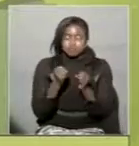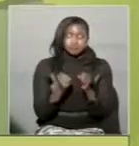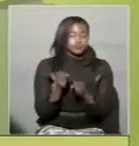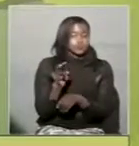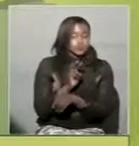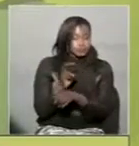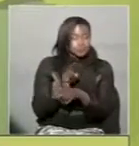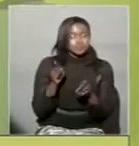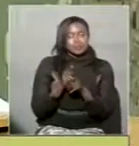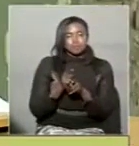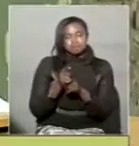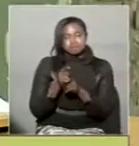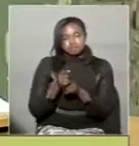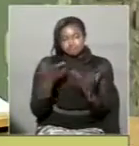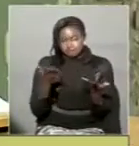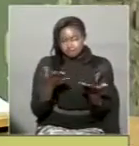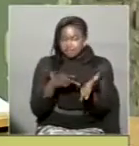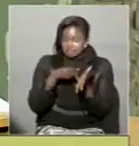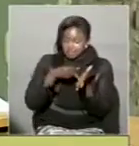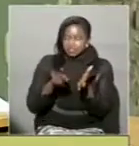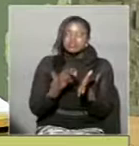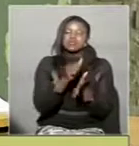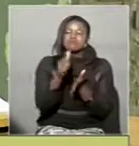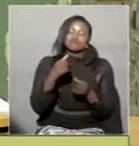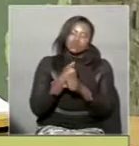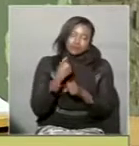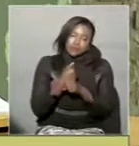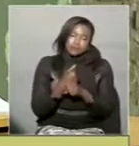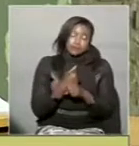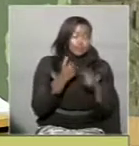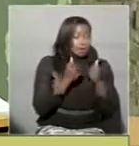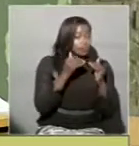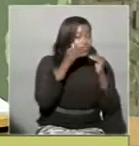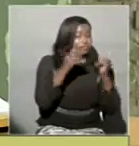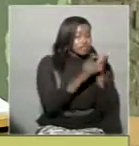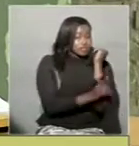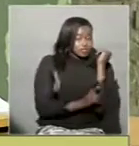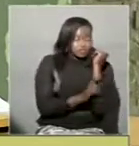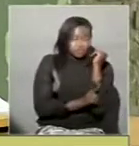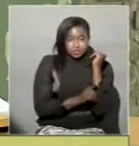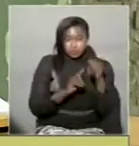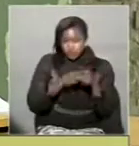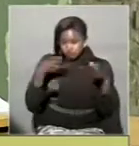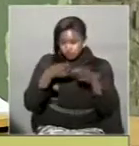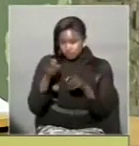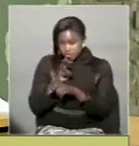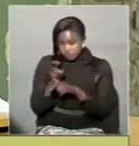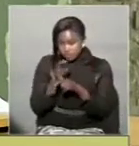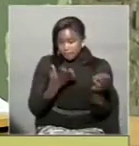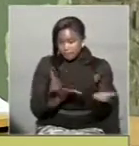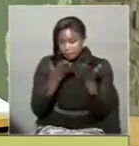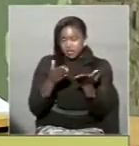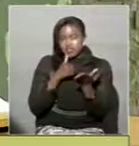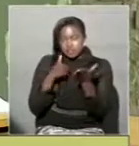are facilitated to do the work. It's at the district that when the inspectors bring